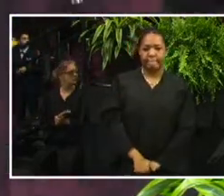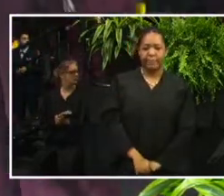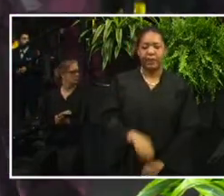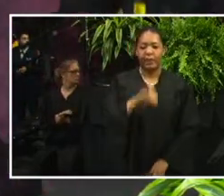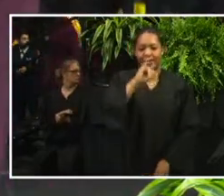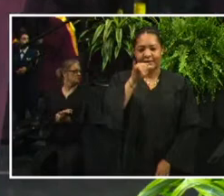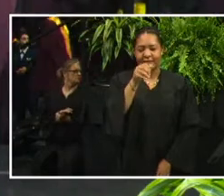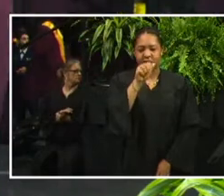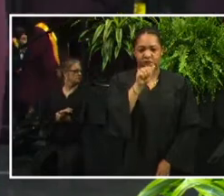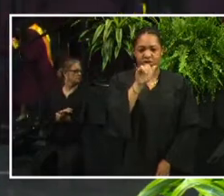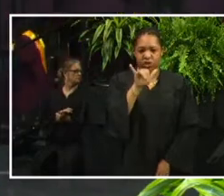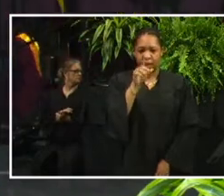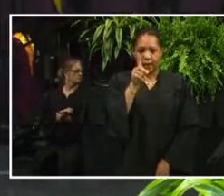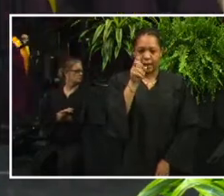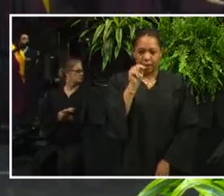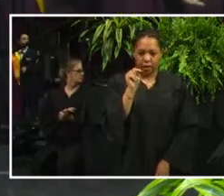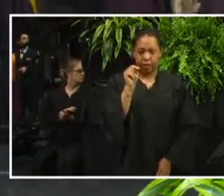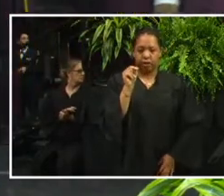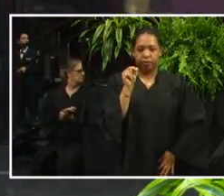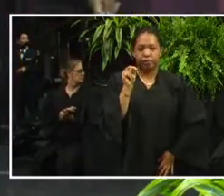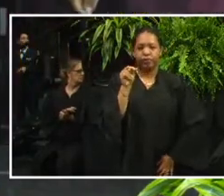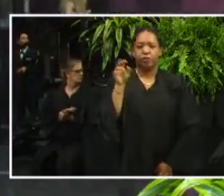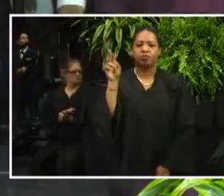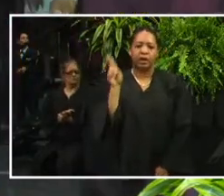Jaden Isaiah Ransom.